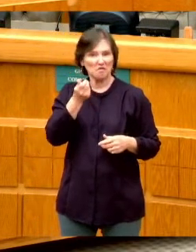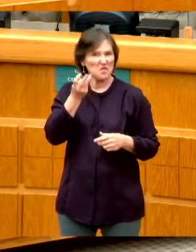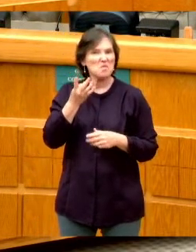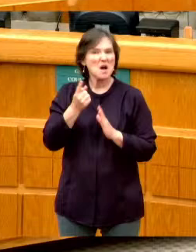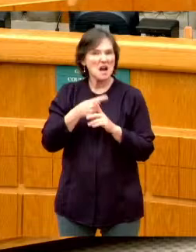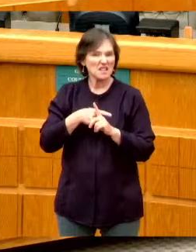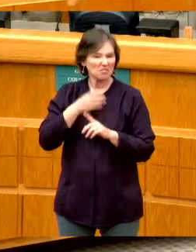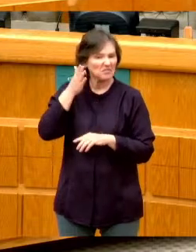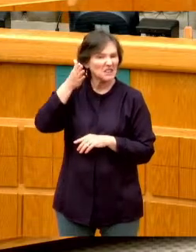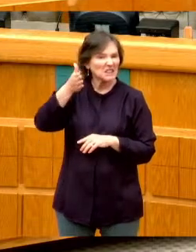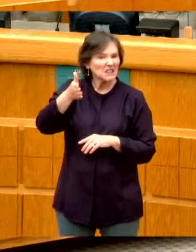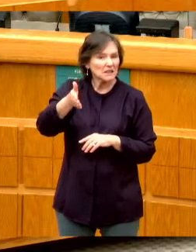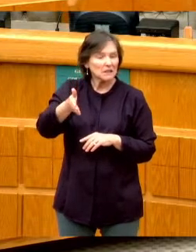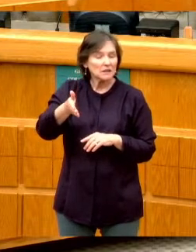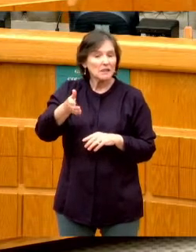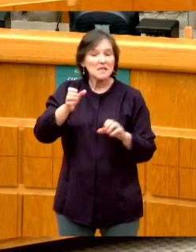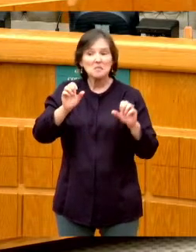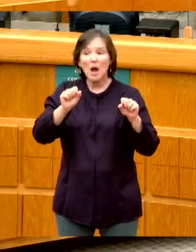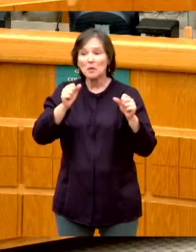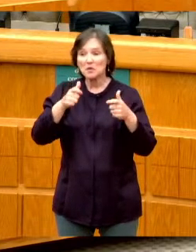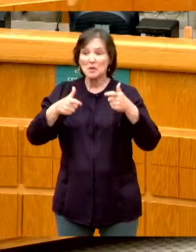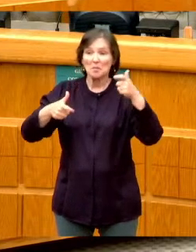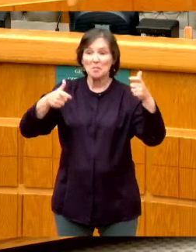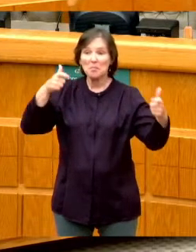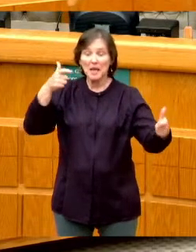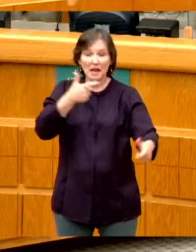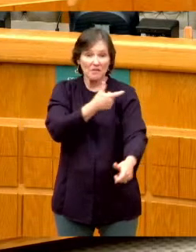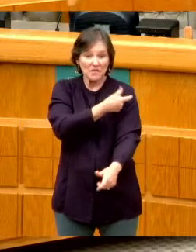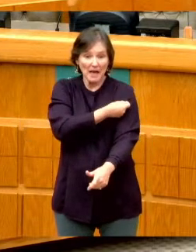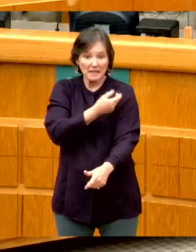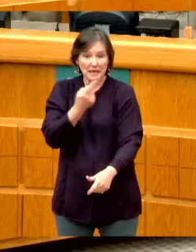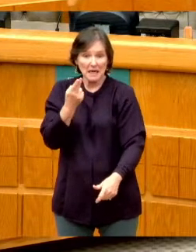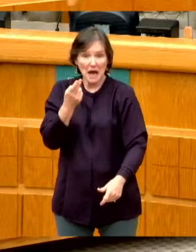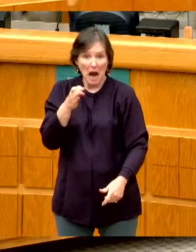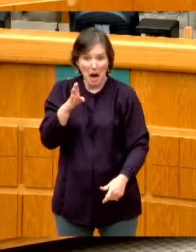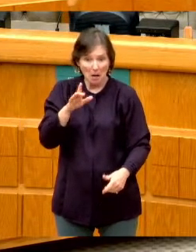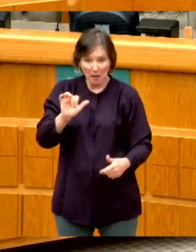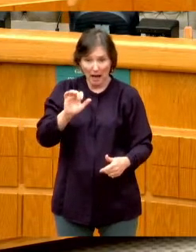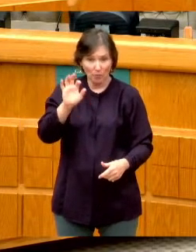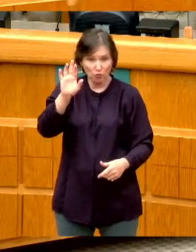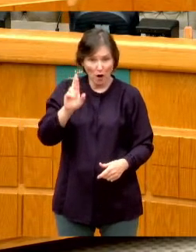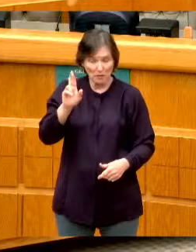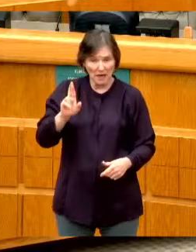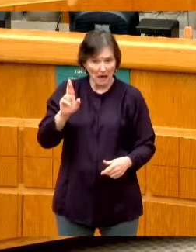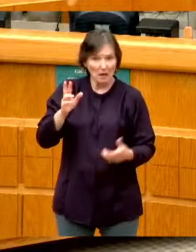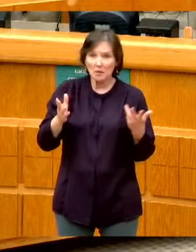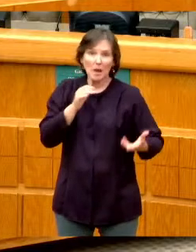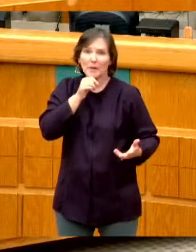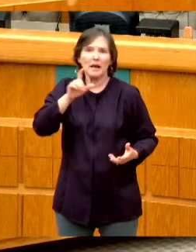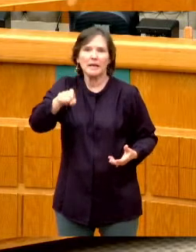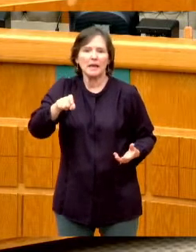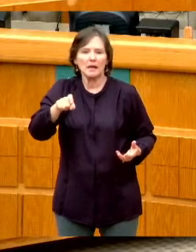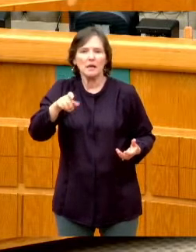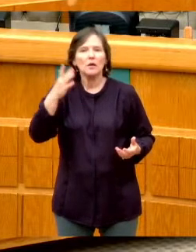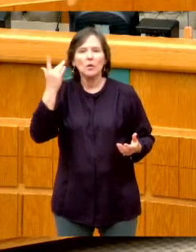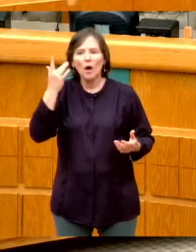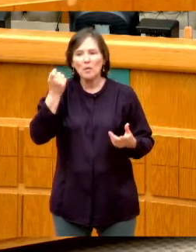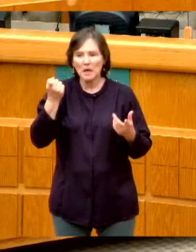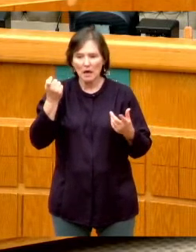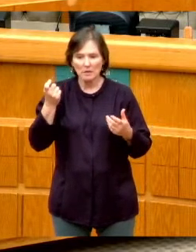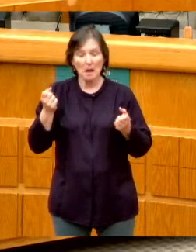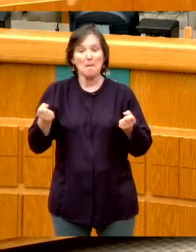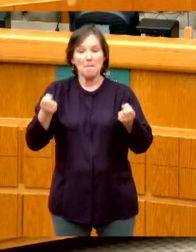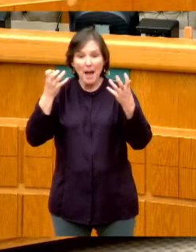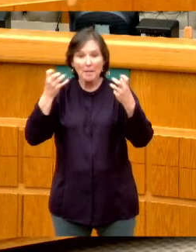big vaccination hubs like we have at the fairgrounds won't even exist anymore because there'll be so much vaccine that's saturated in the